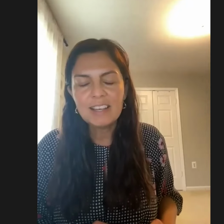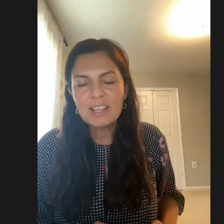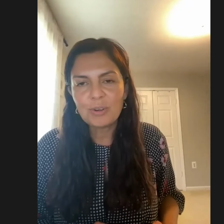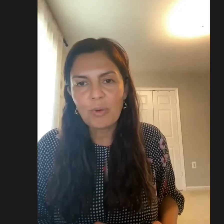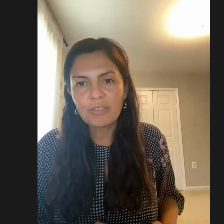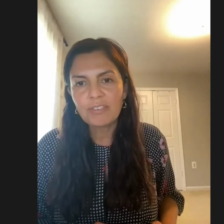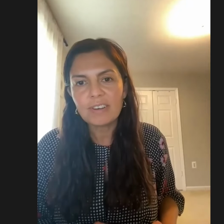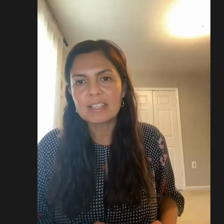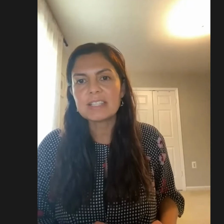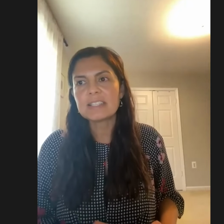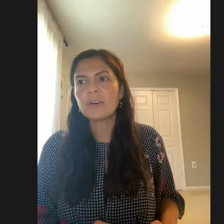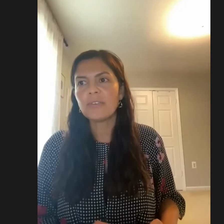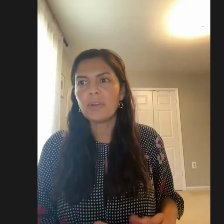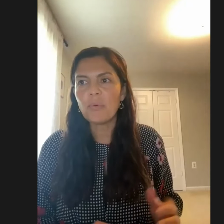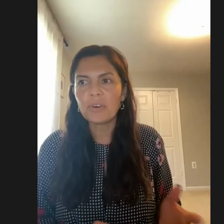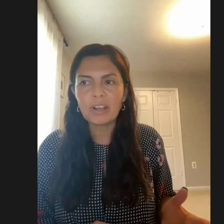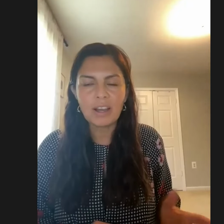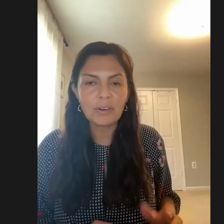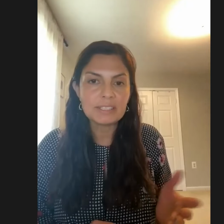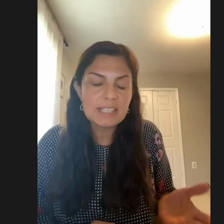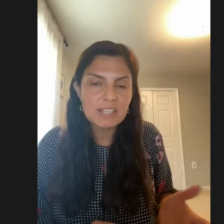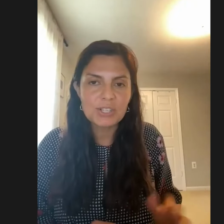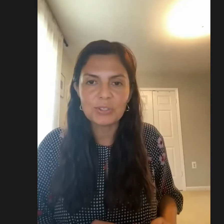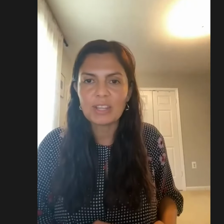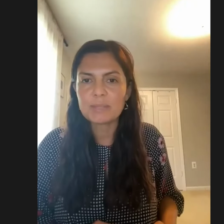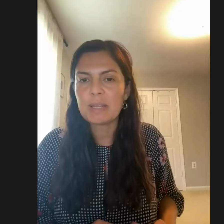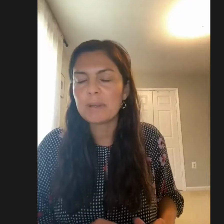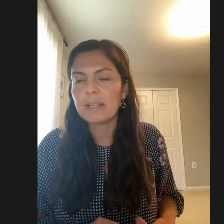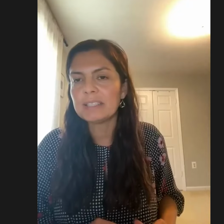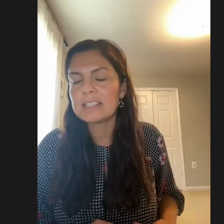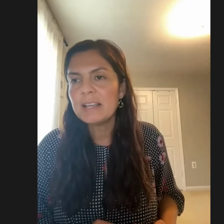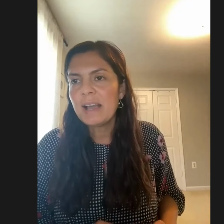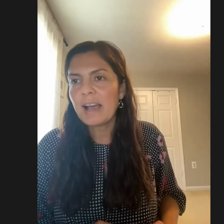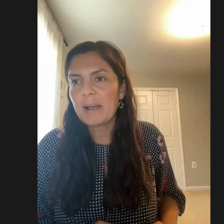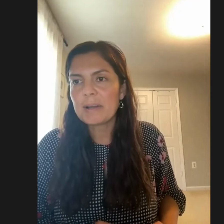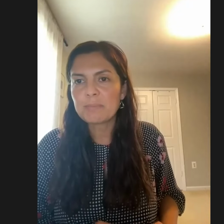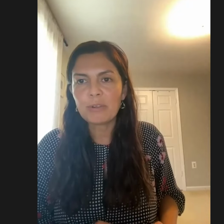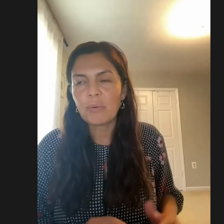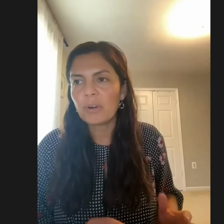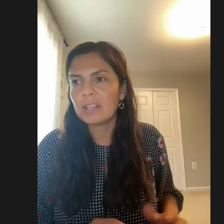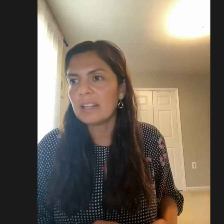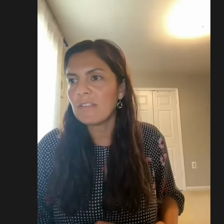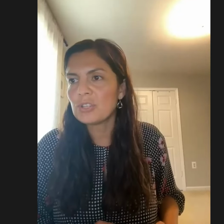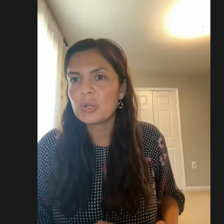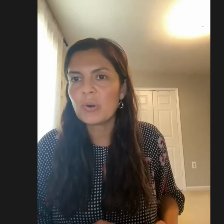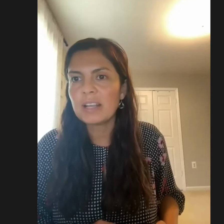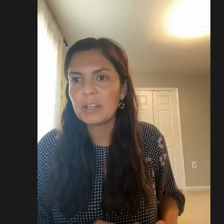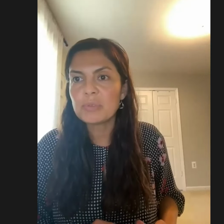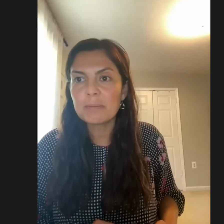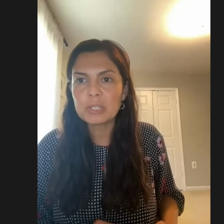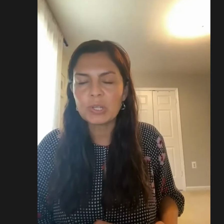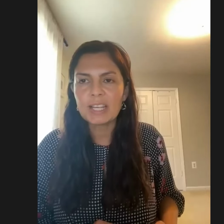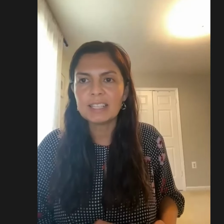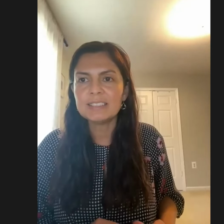been, one of the focuses of the work and research, that has been implemented as part of the work in the WHO and